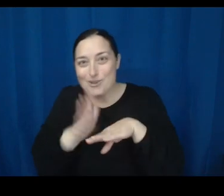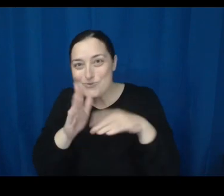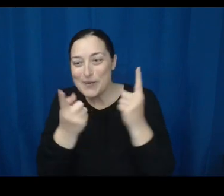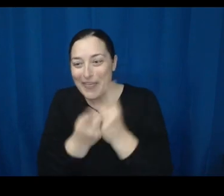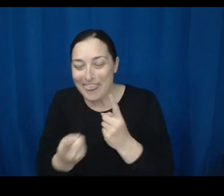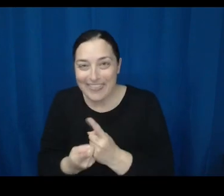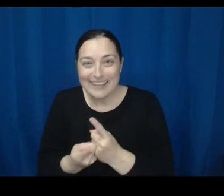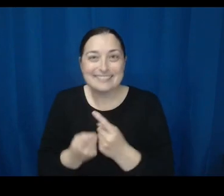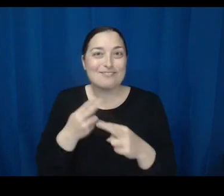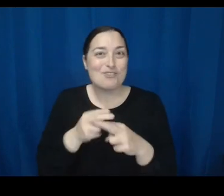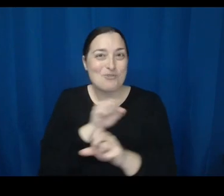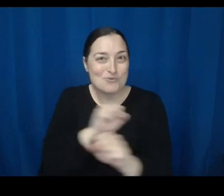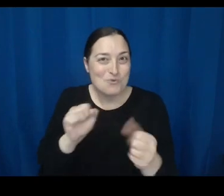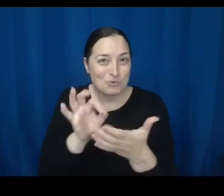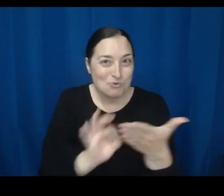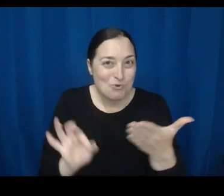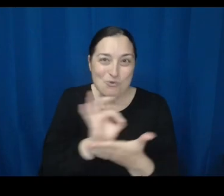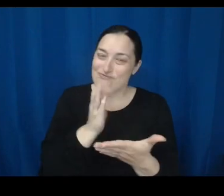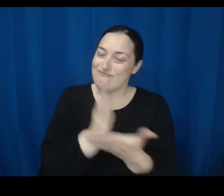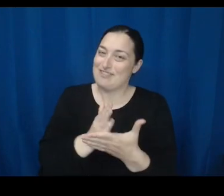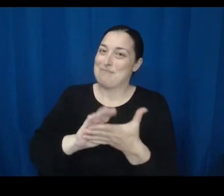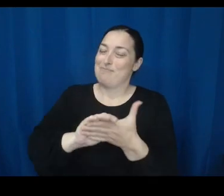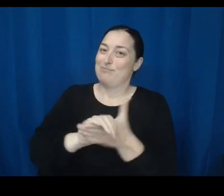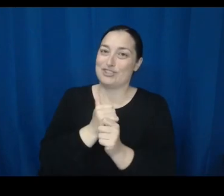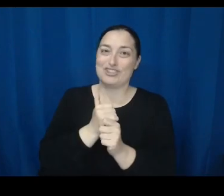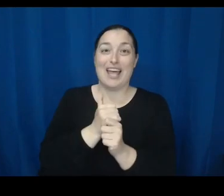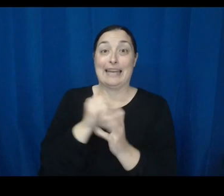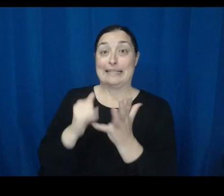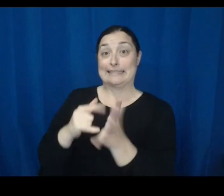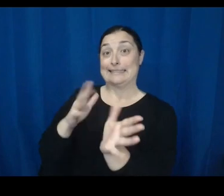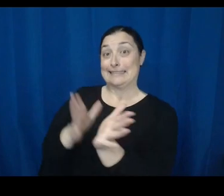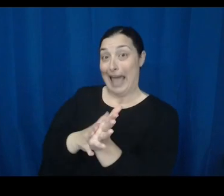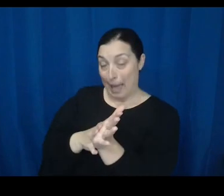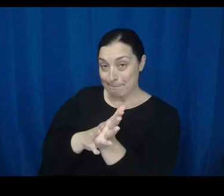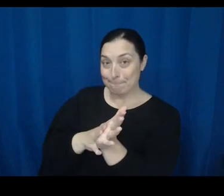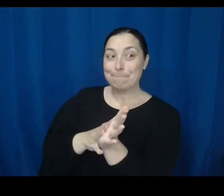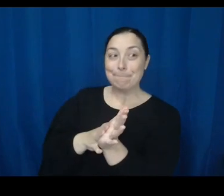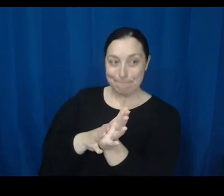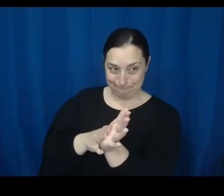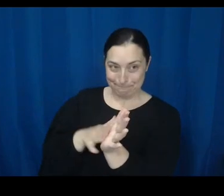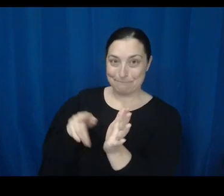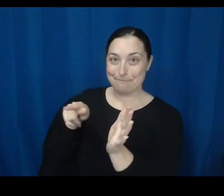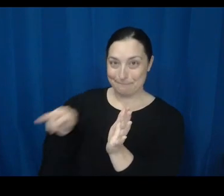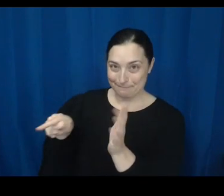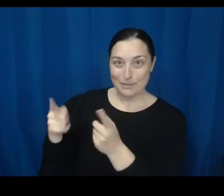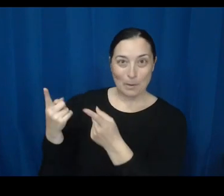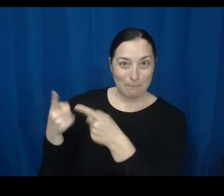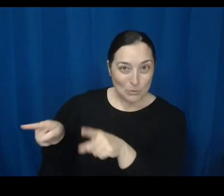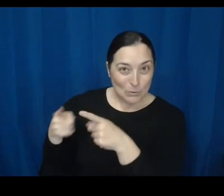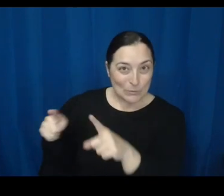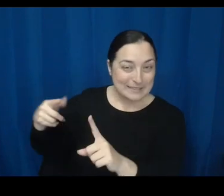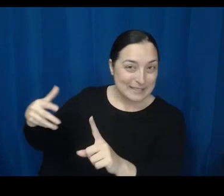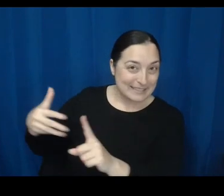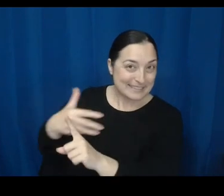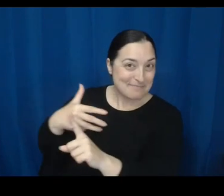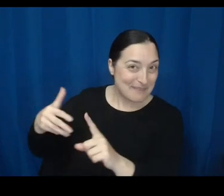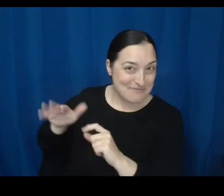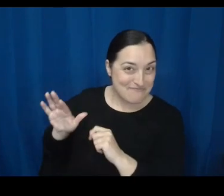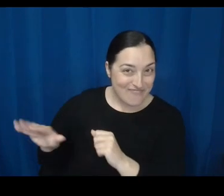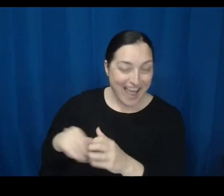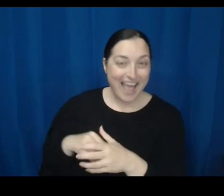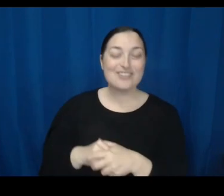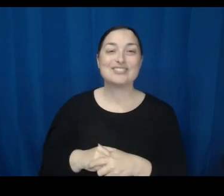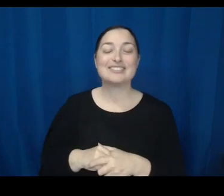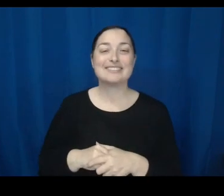drawing. We really appreciate Sam, who's been providing the music for us this afternoon, and the